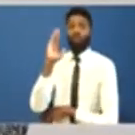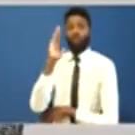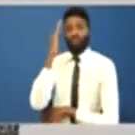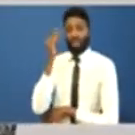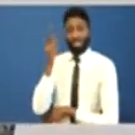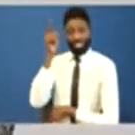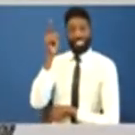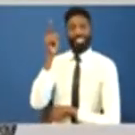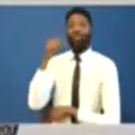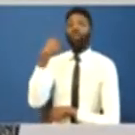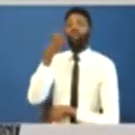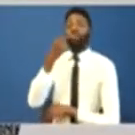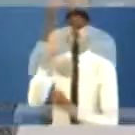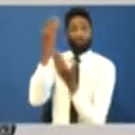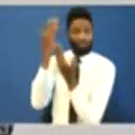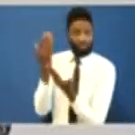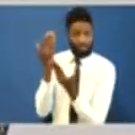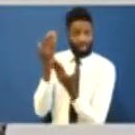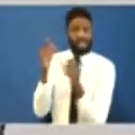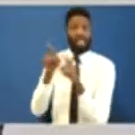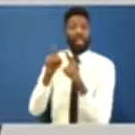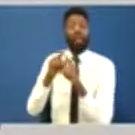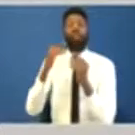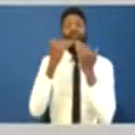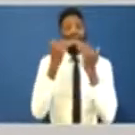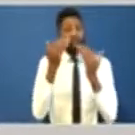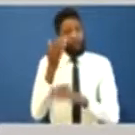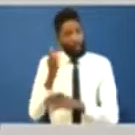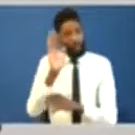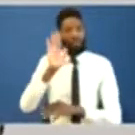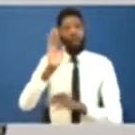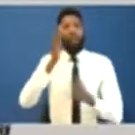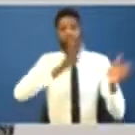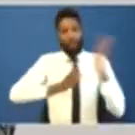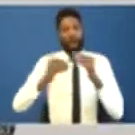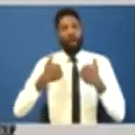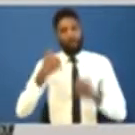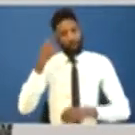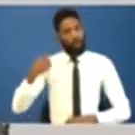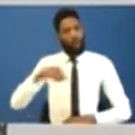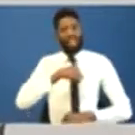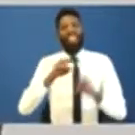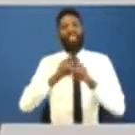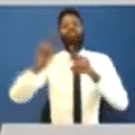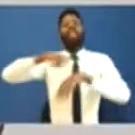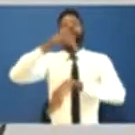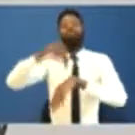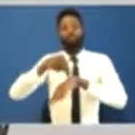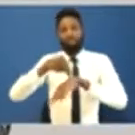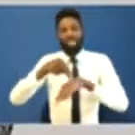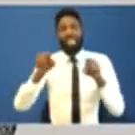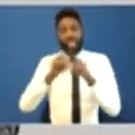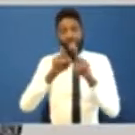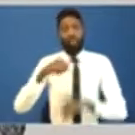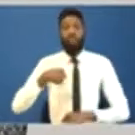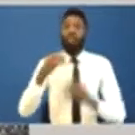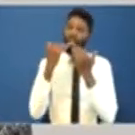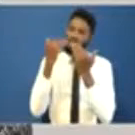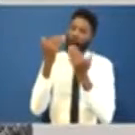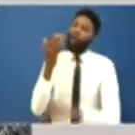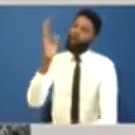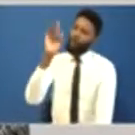is and to give thanks to god for the plans he has for us as a nation and also to give thanks to